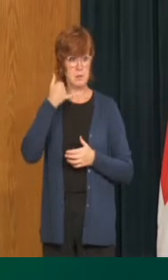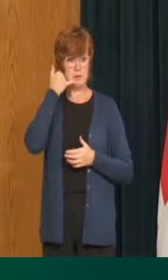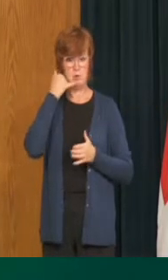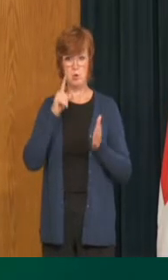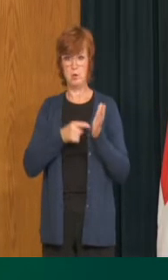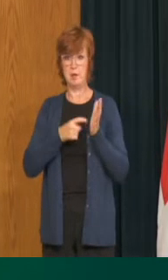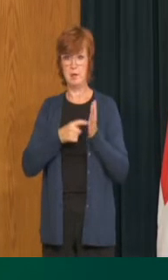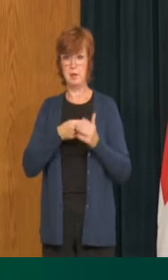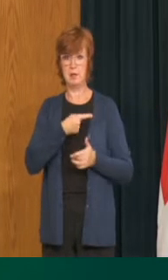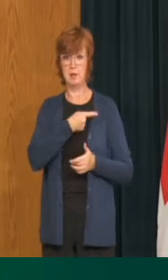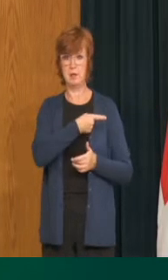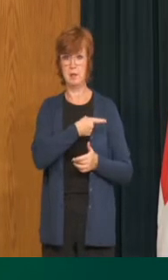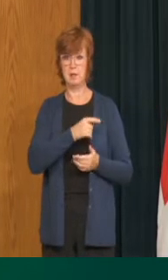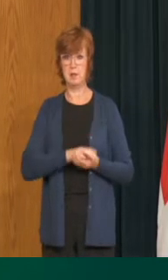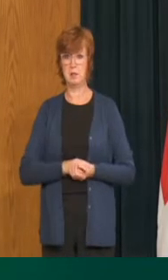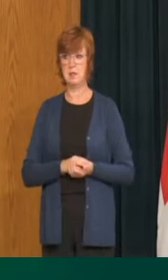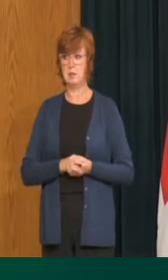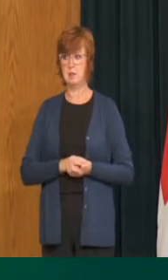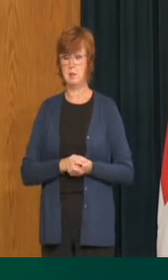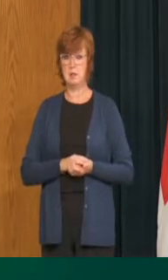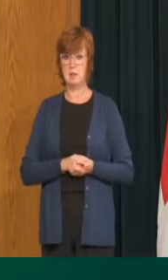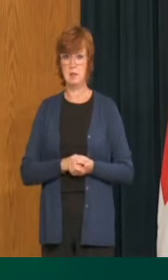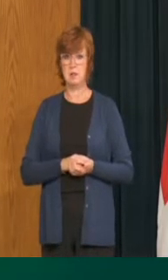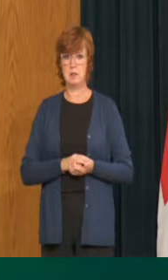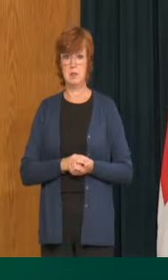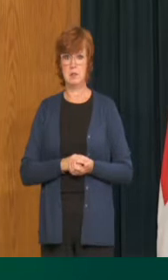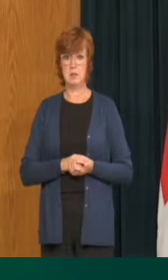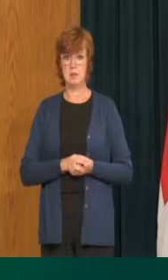to the communications are going out not just